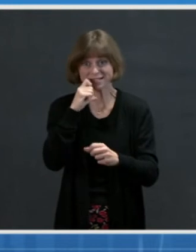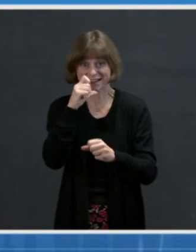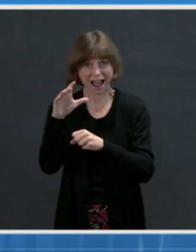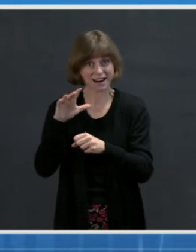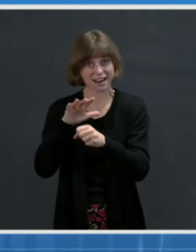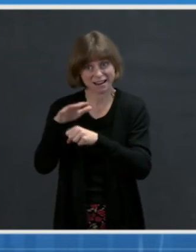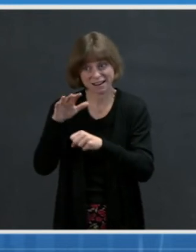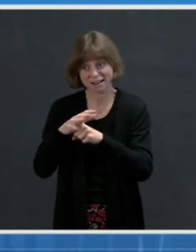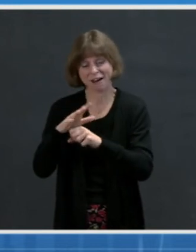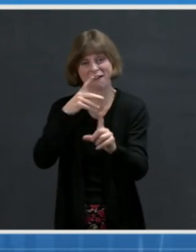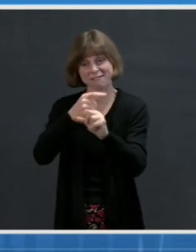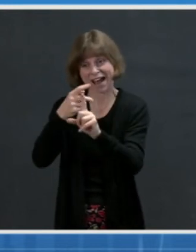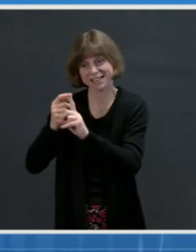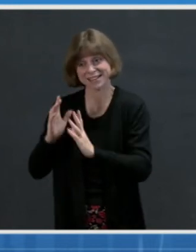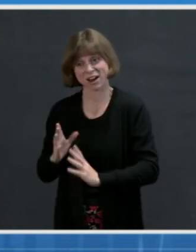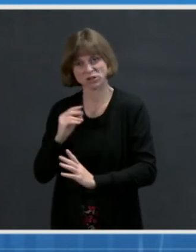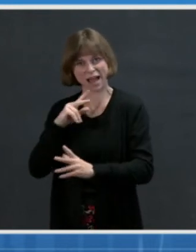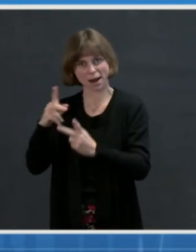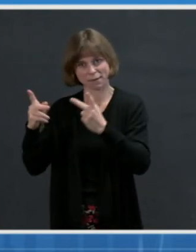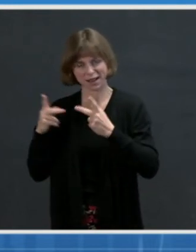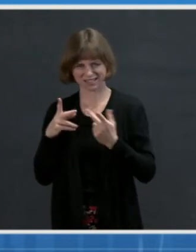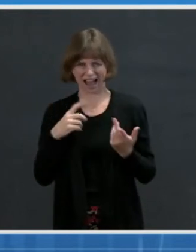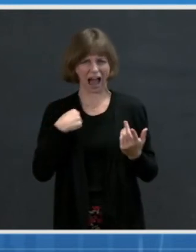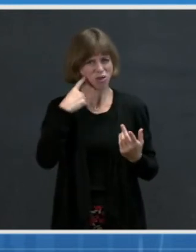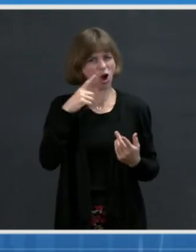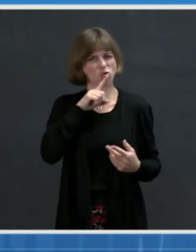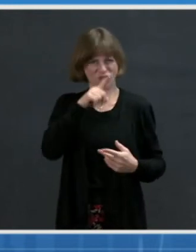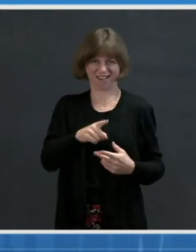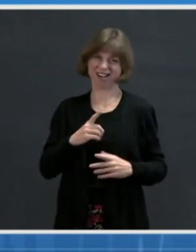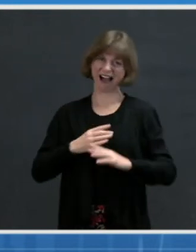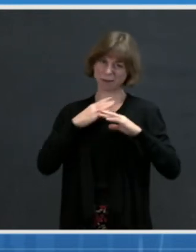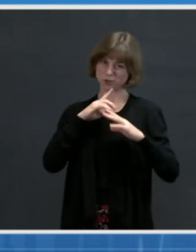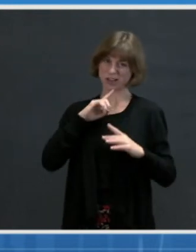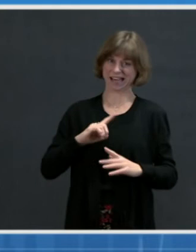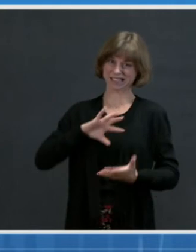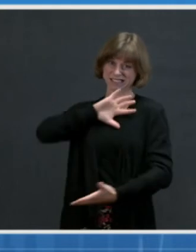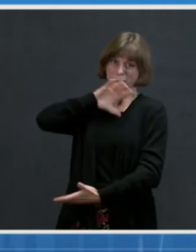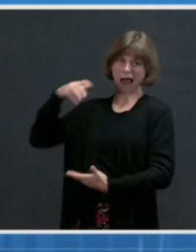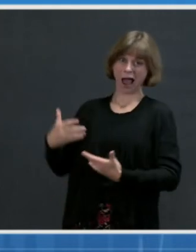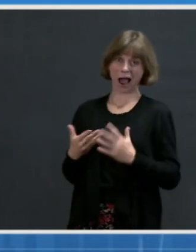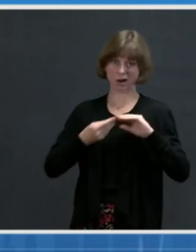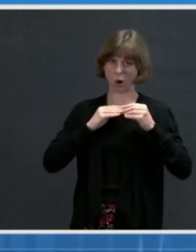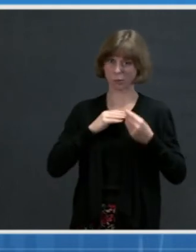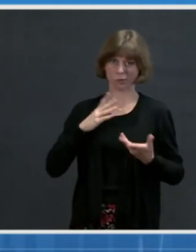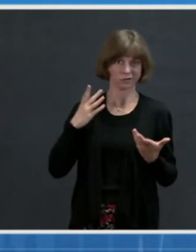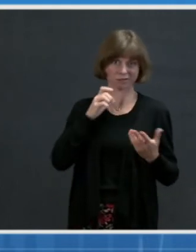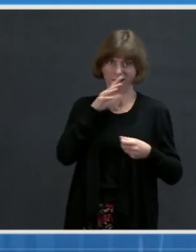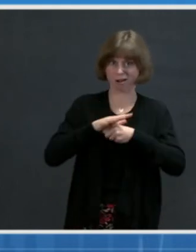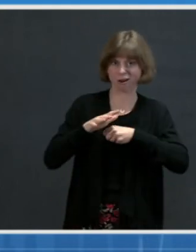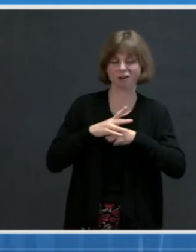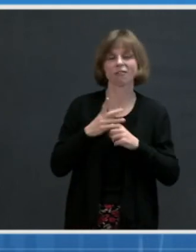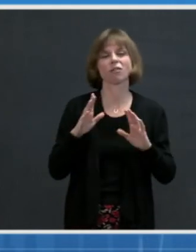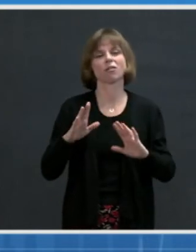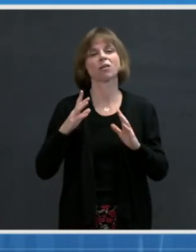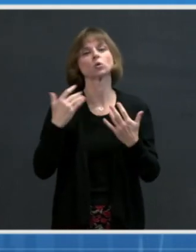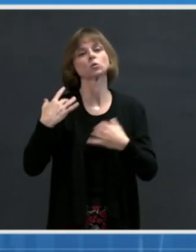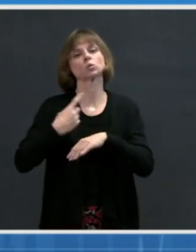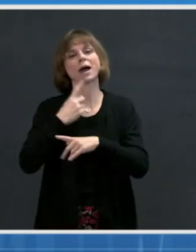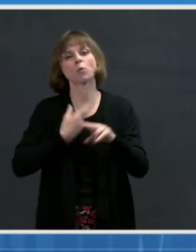principal obstacle? Just to start with the beginning, I think to date we have been, as we've ramped up the number of places, the